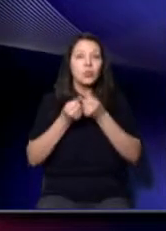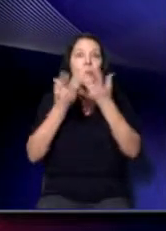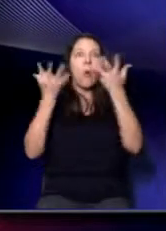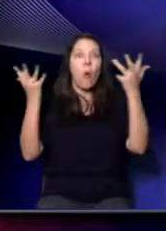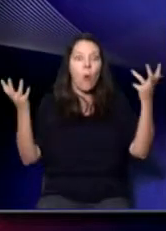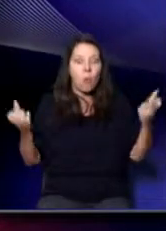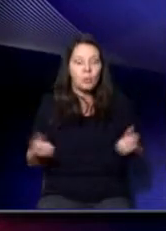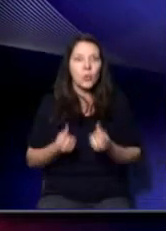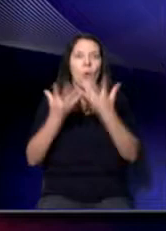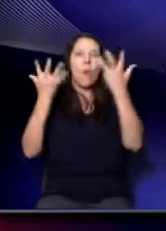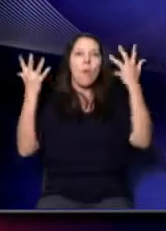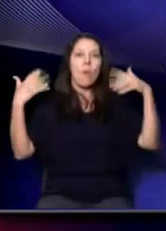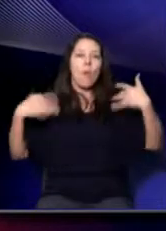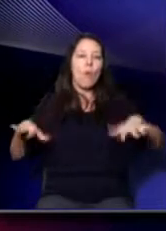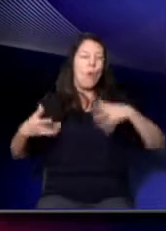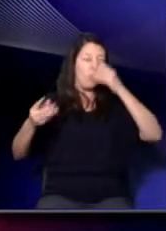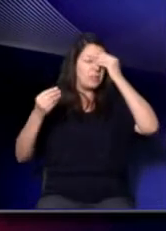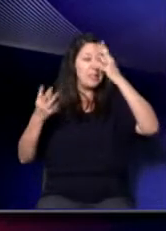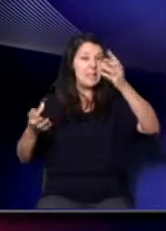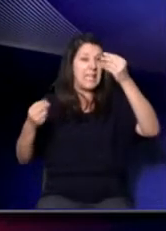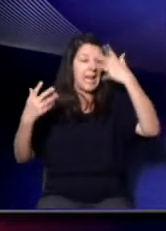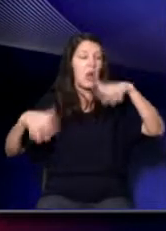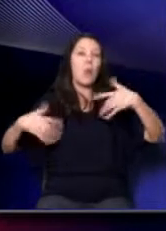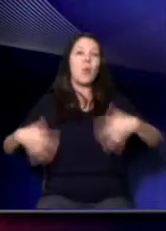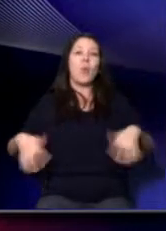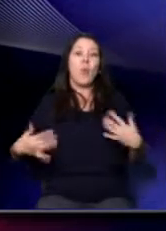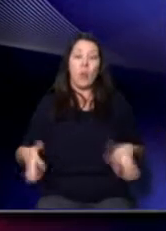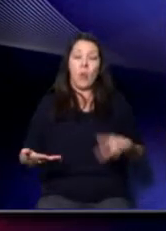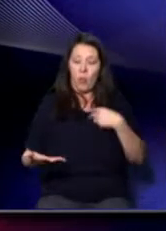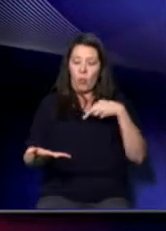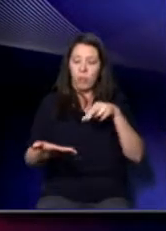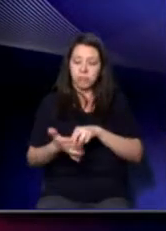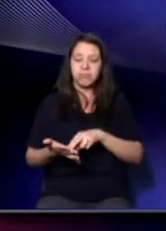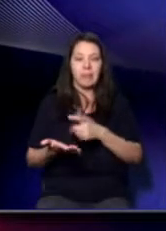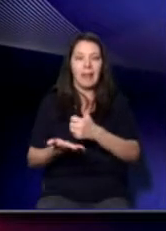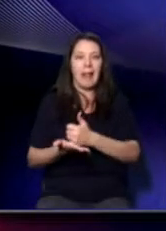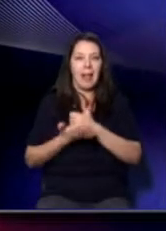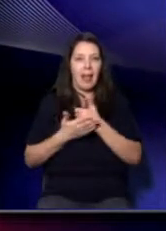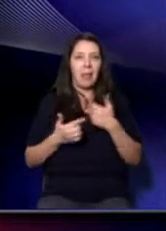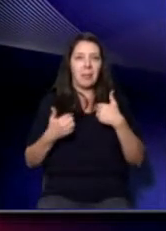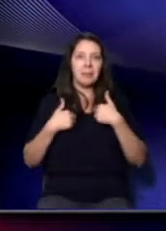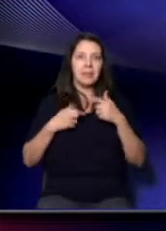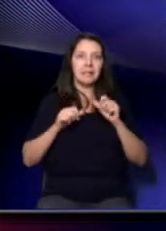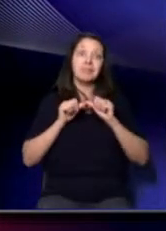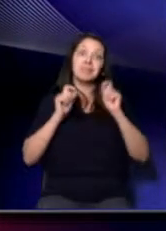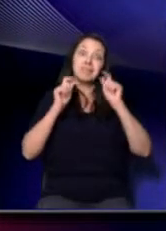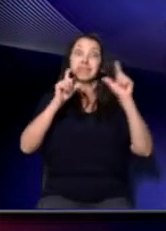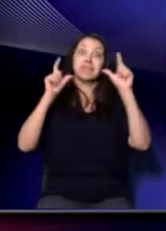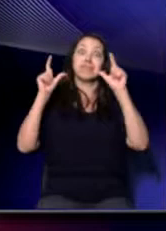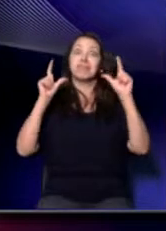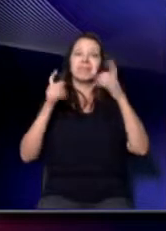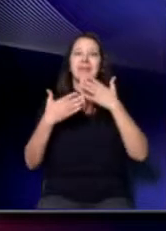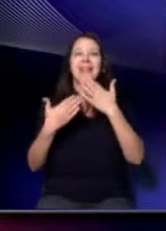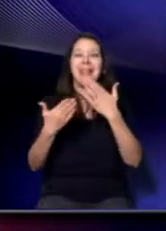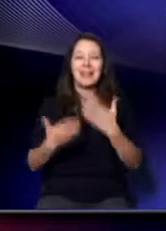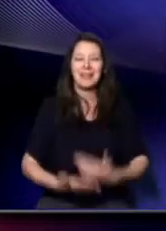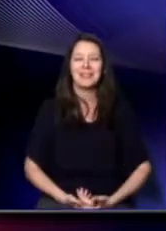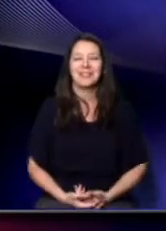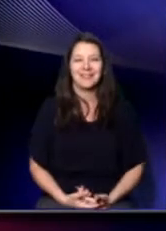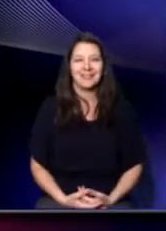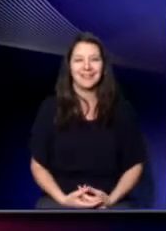raw data. And again, it gave me something to do in the wee hours of the morning. So thank you.